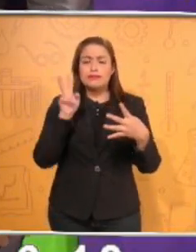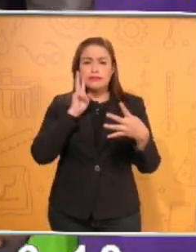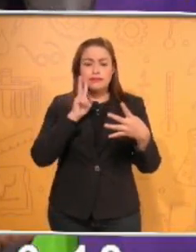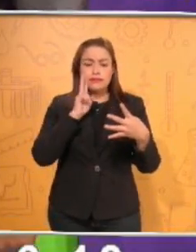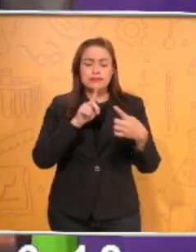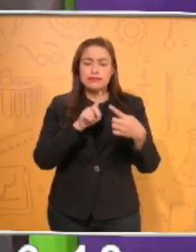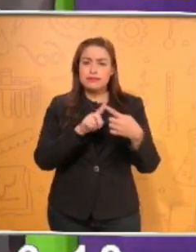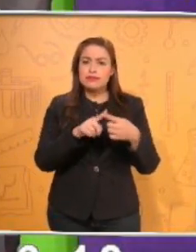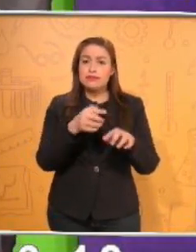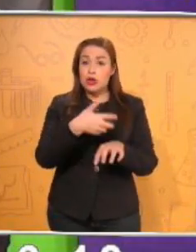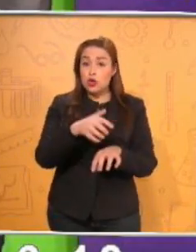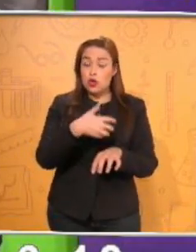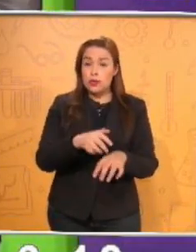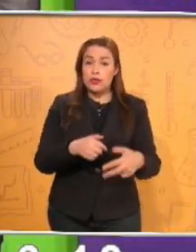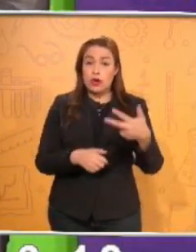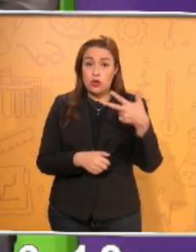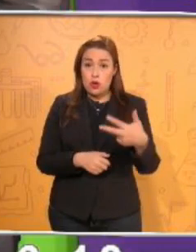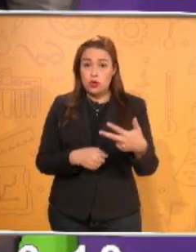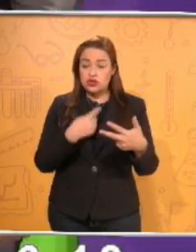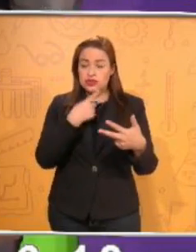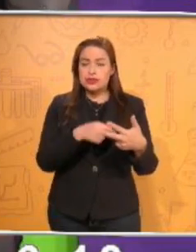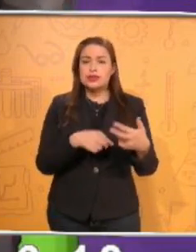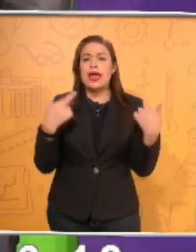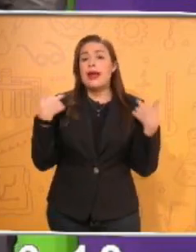Number 8, Teacher Pedro,